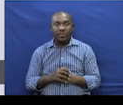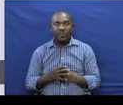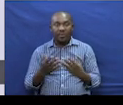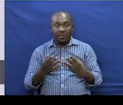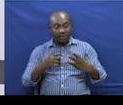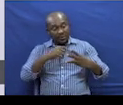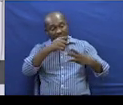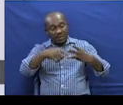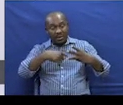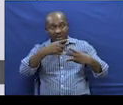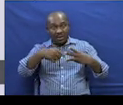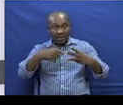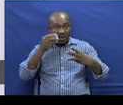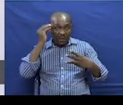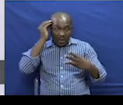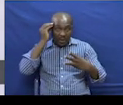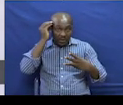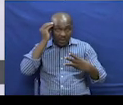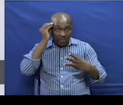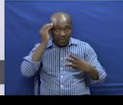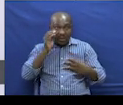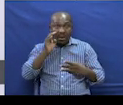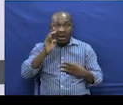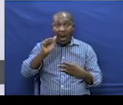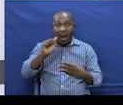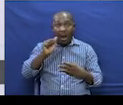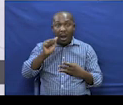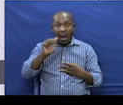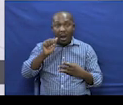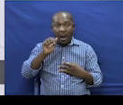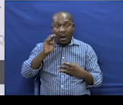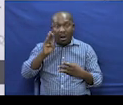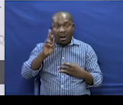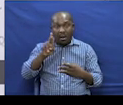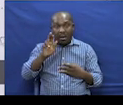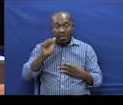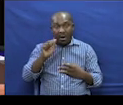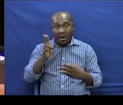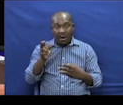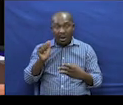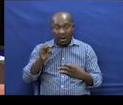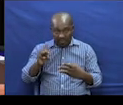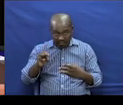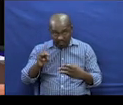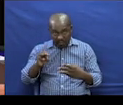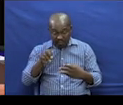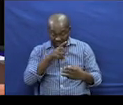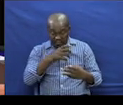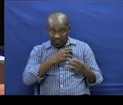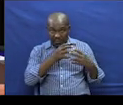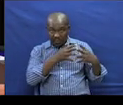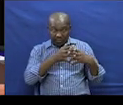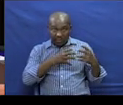With these three concepts, Abraham Lincoln had different or several meanings. Saying the